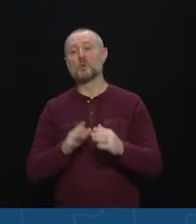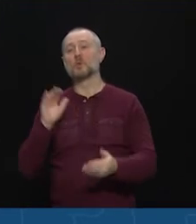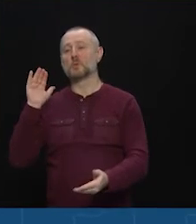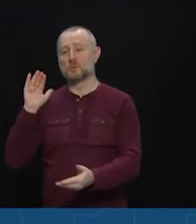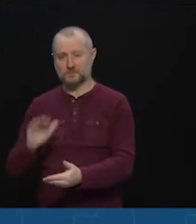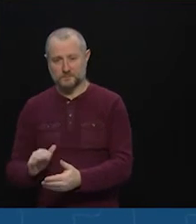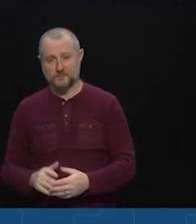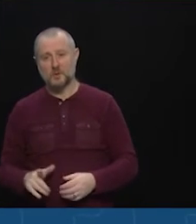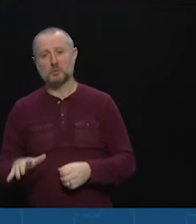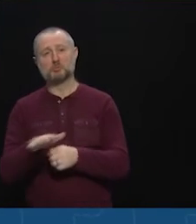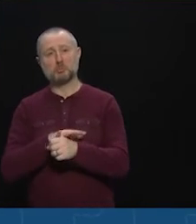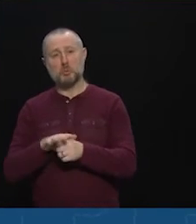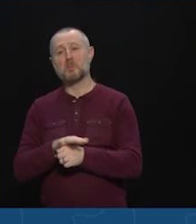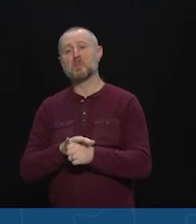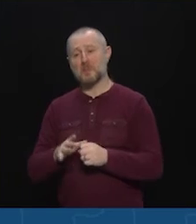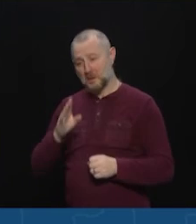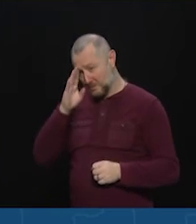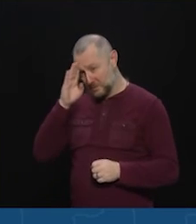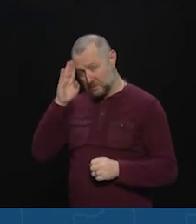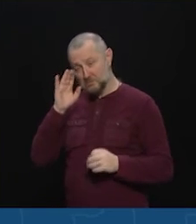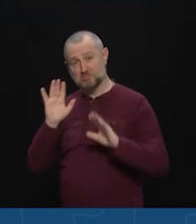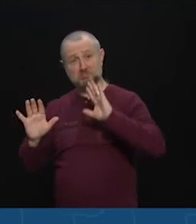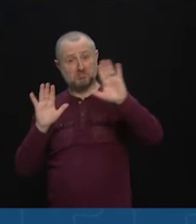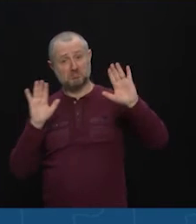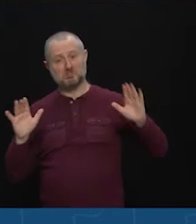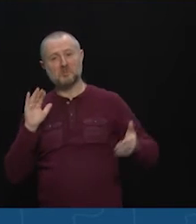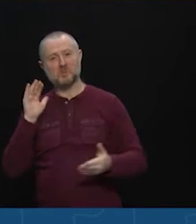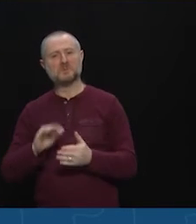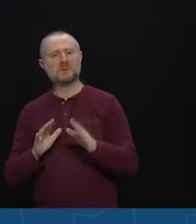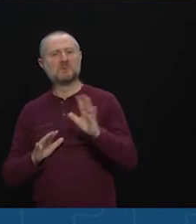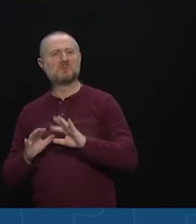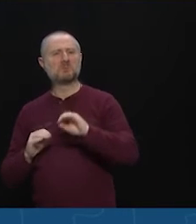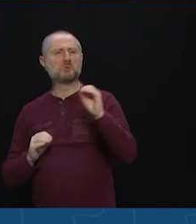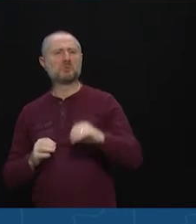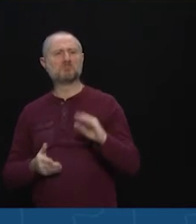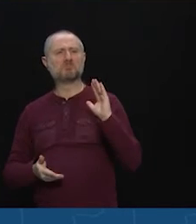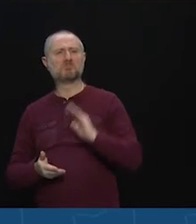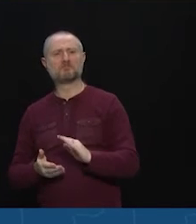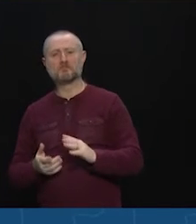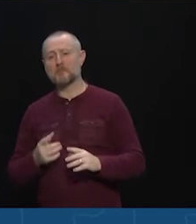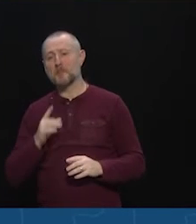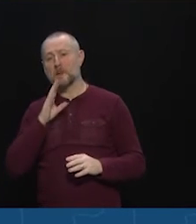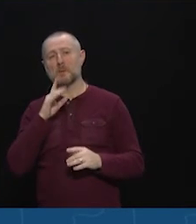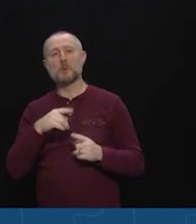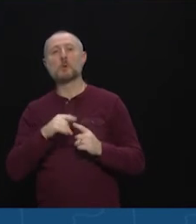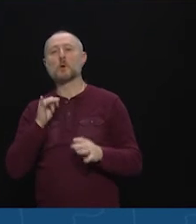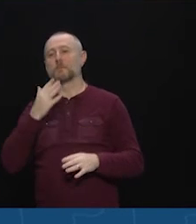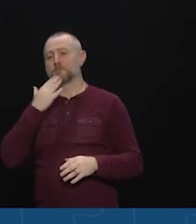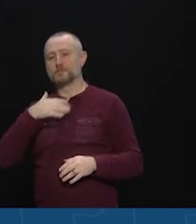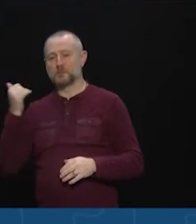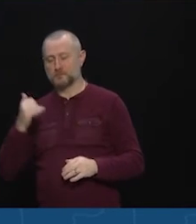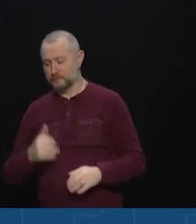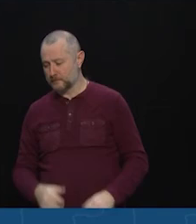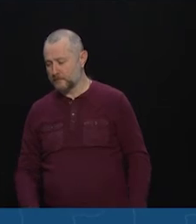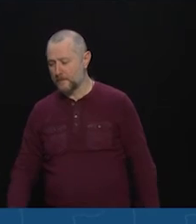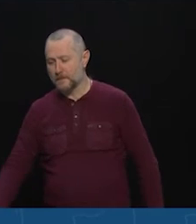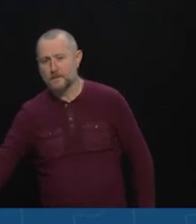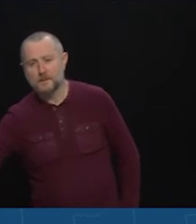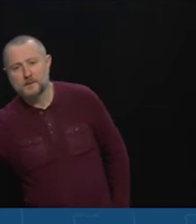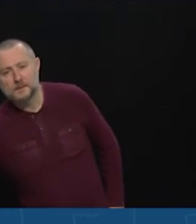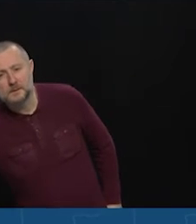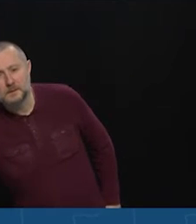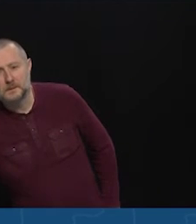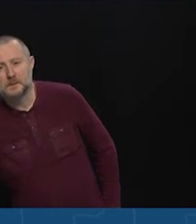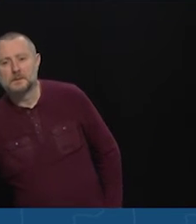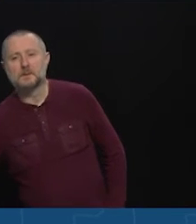down about 20% here, and we're doing much better overall. this is what kept me up at night. Not so much now,